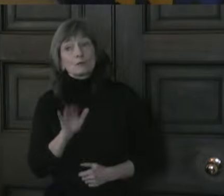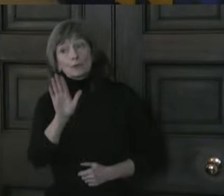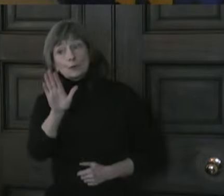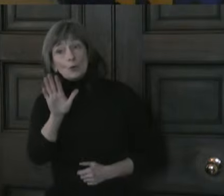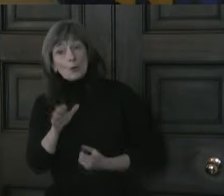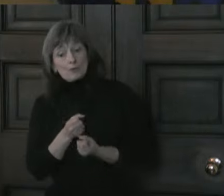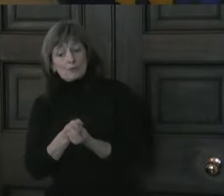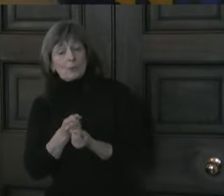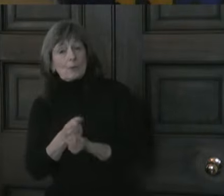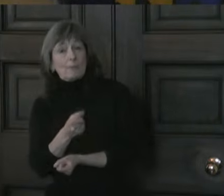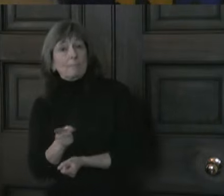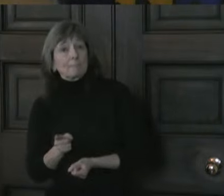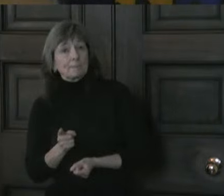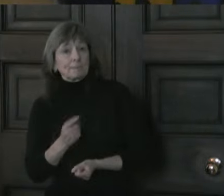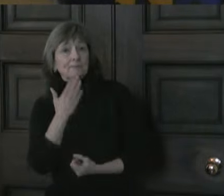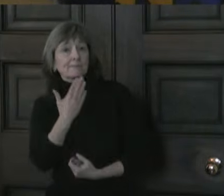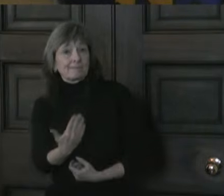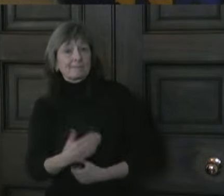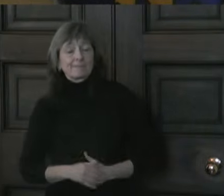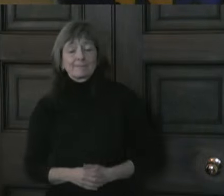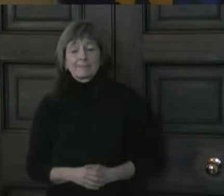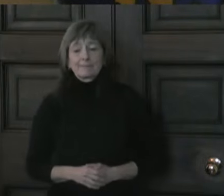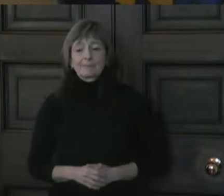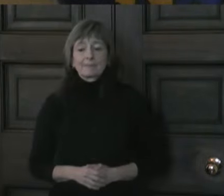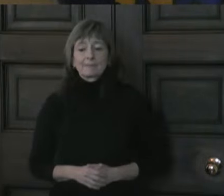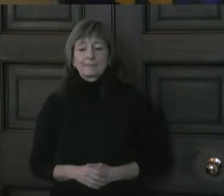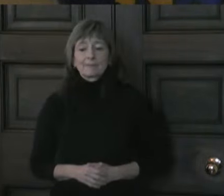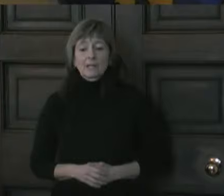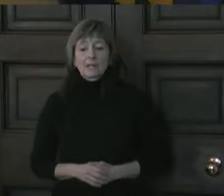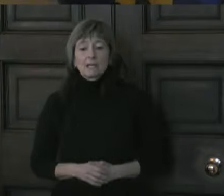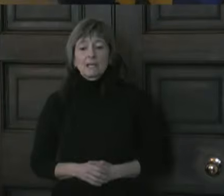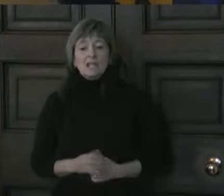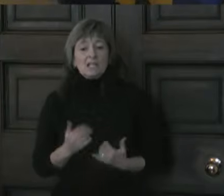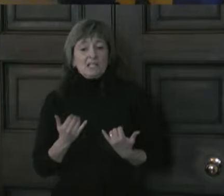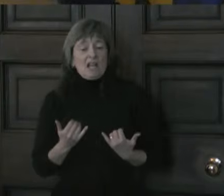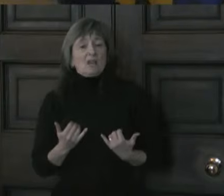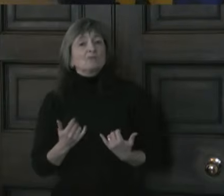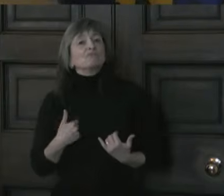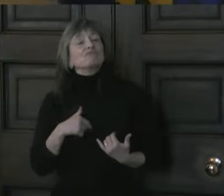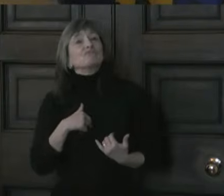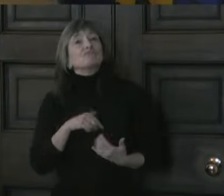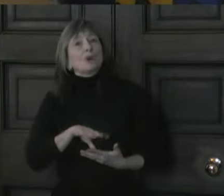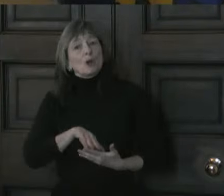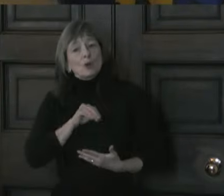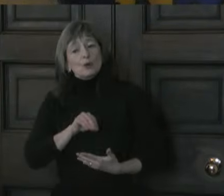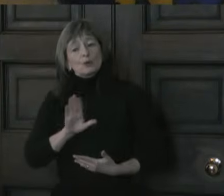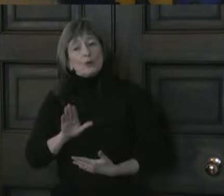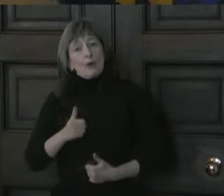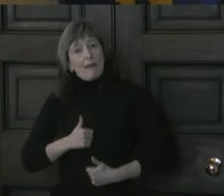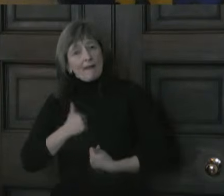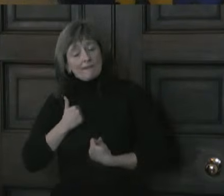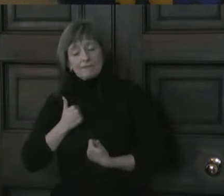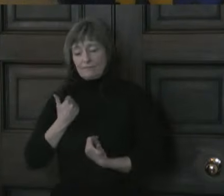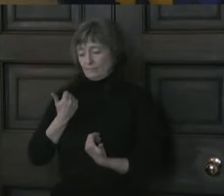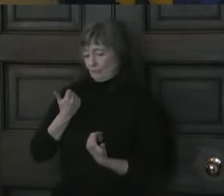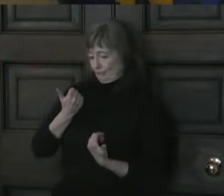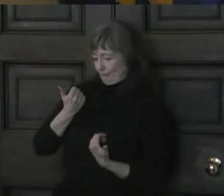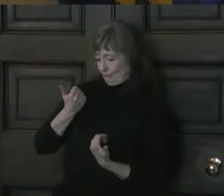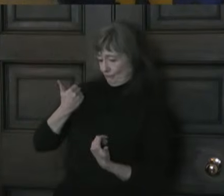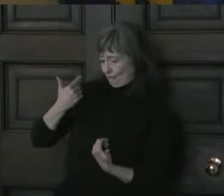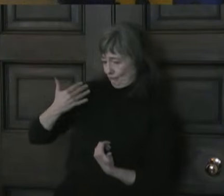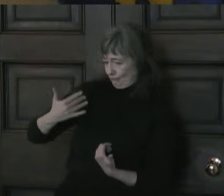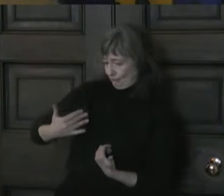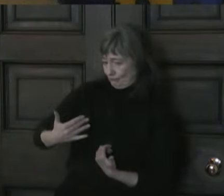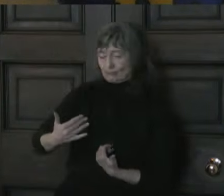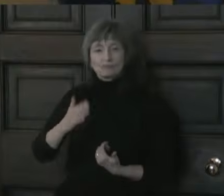in their achievements. As we've had the opportunity to learn more about your life path, we are more aware